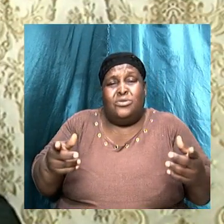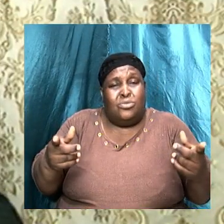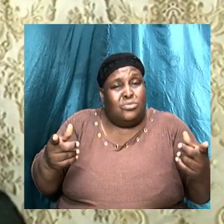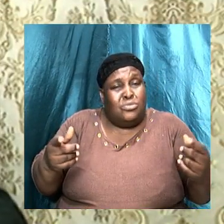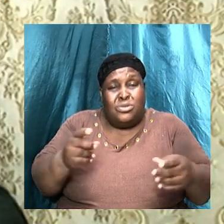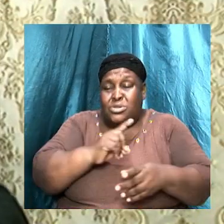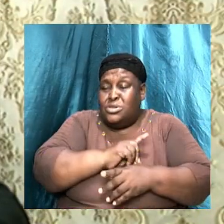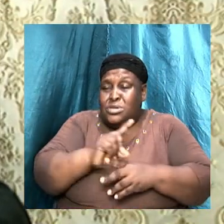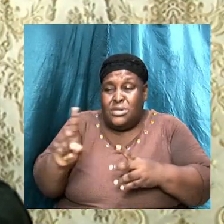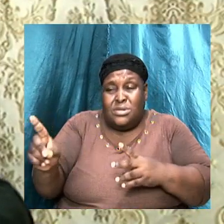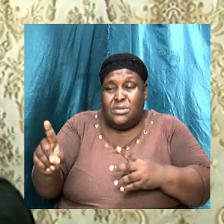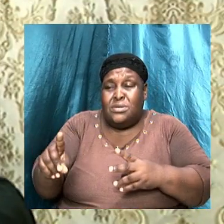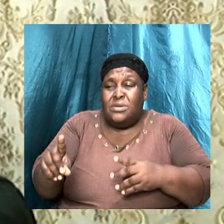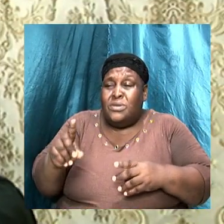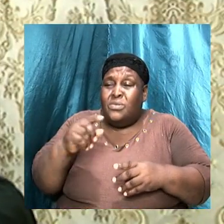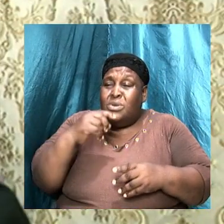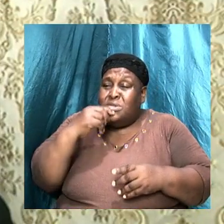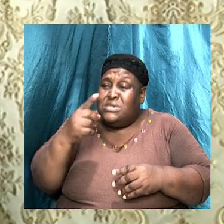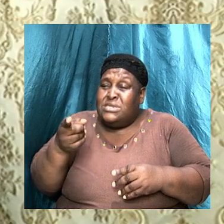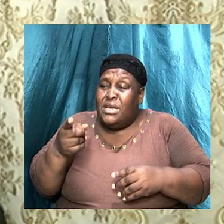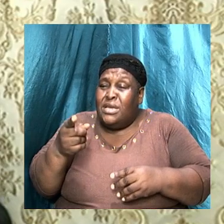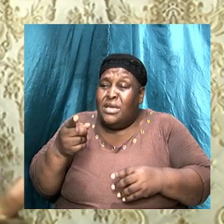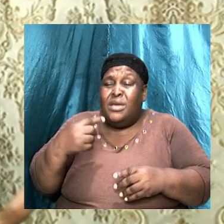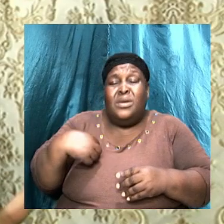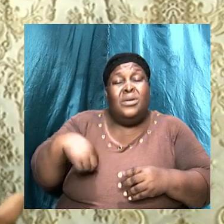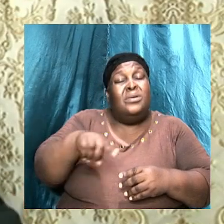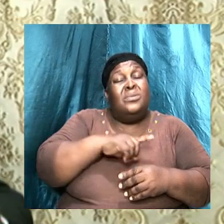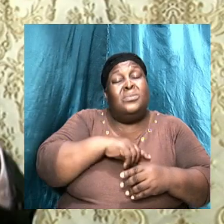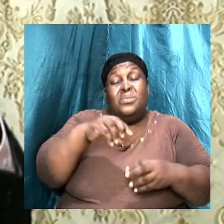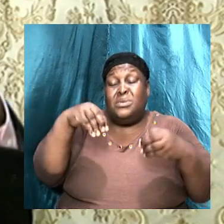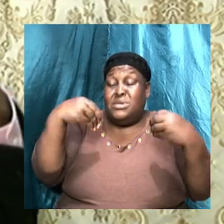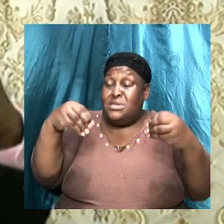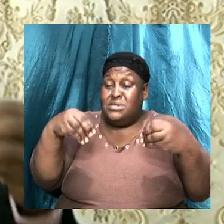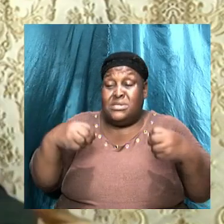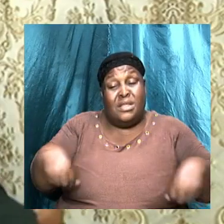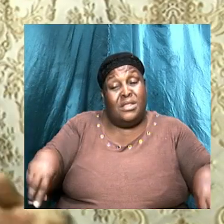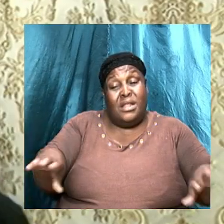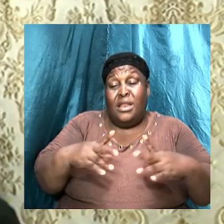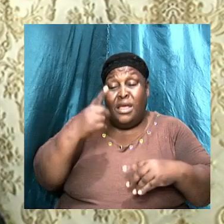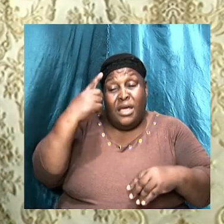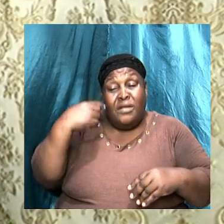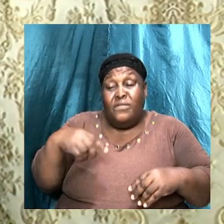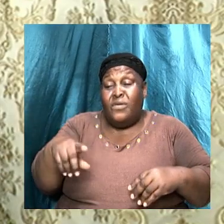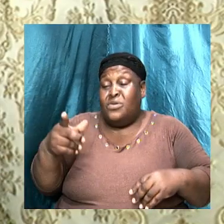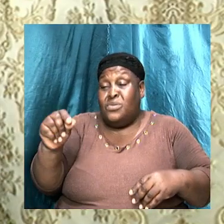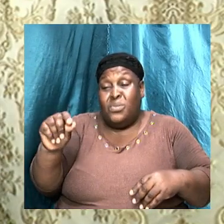look here, we sell the land for $20 and we give you everything